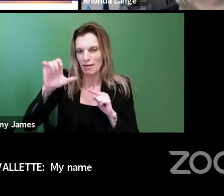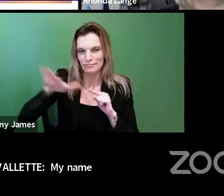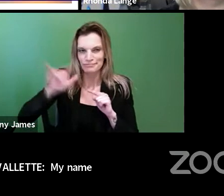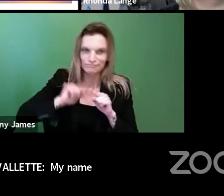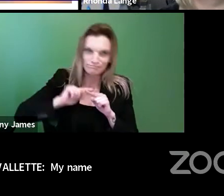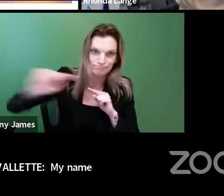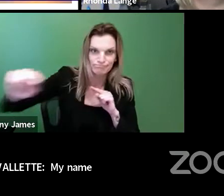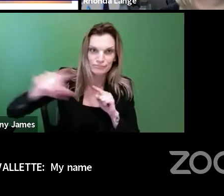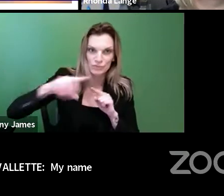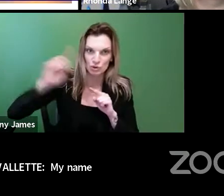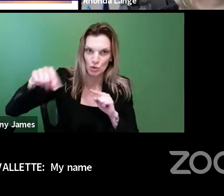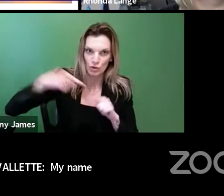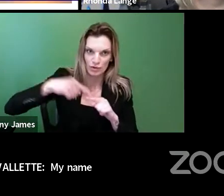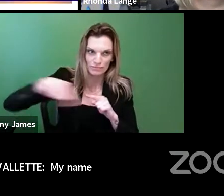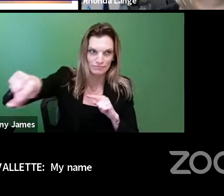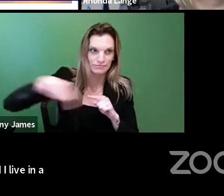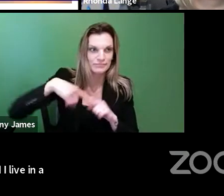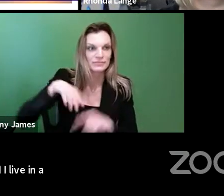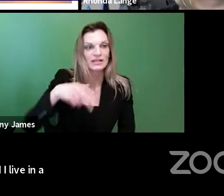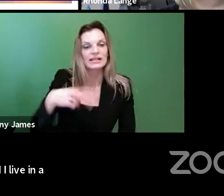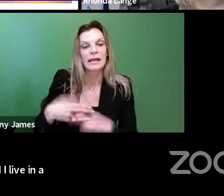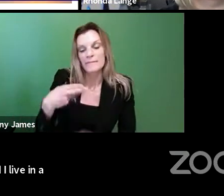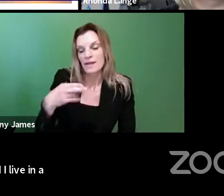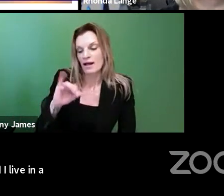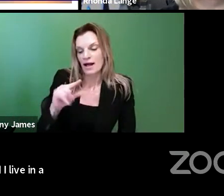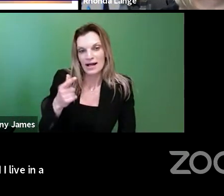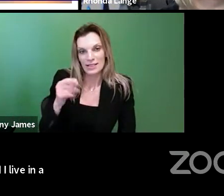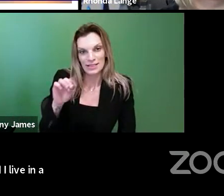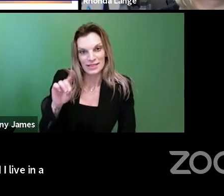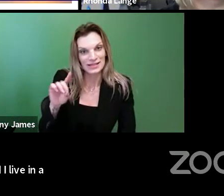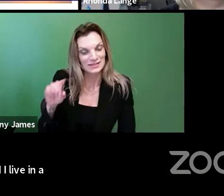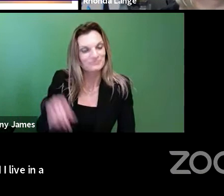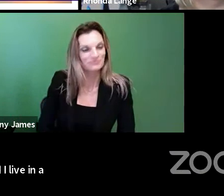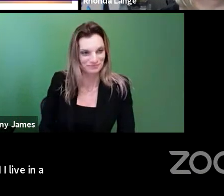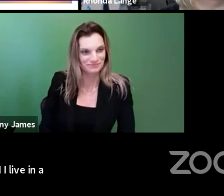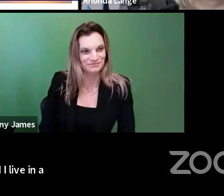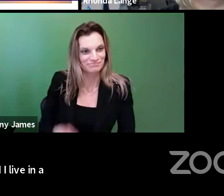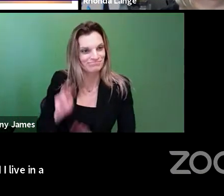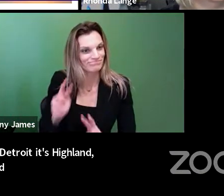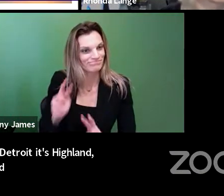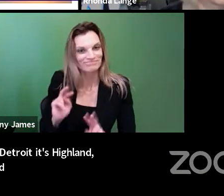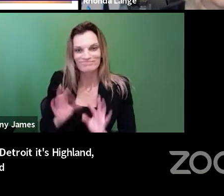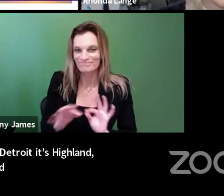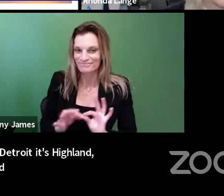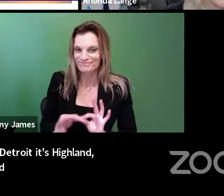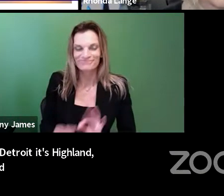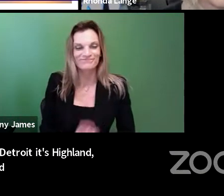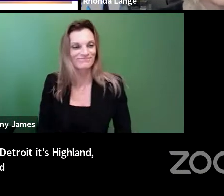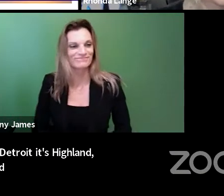It's Highland, Michigan. And we're all anxious to hear what you have to say. Thanks, everyone, for coming.